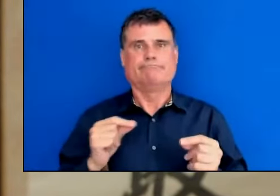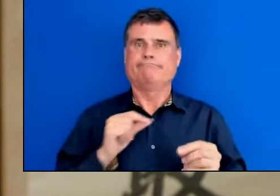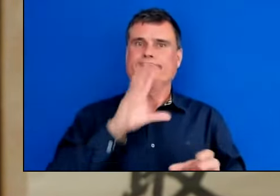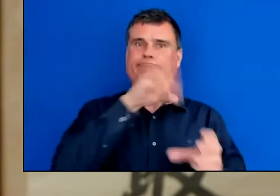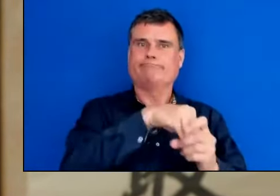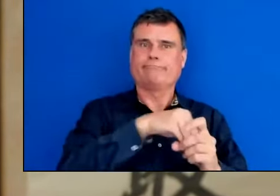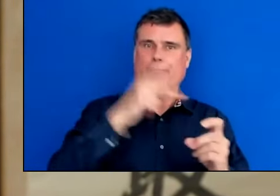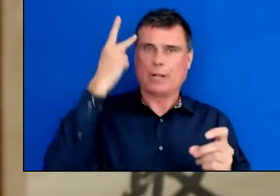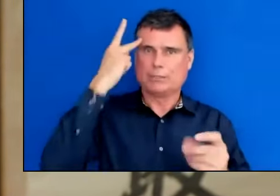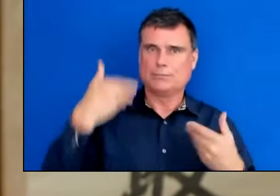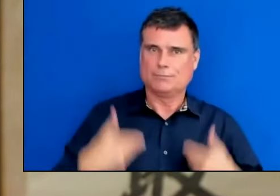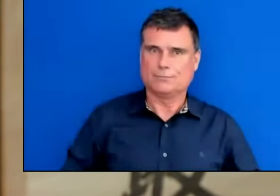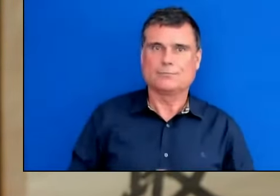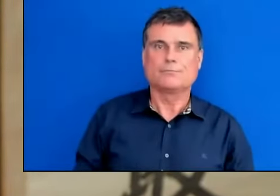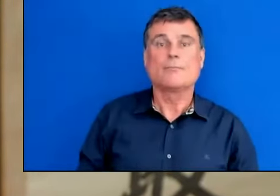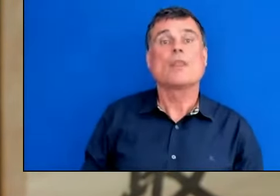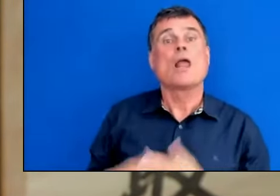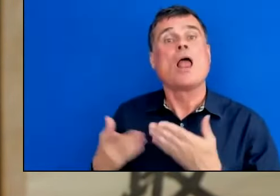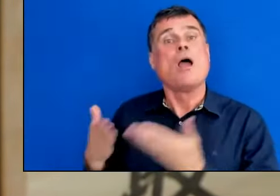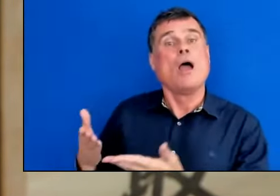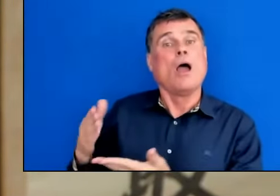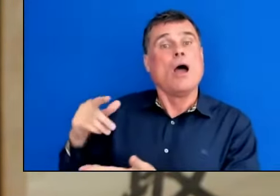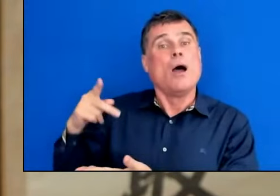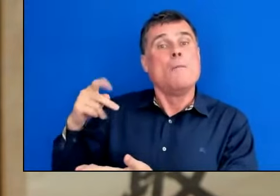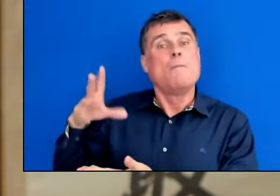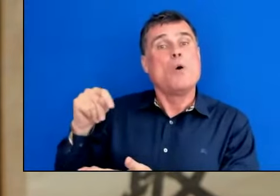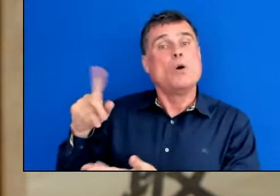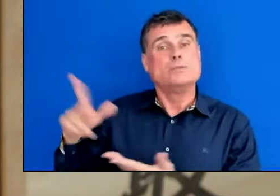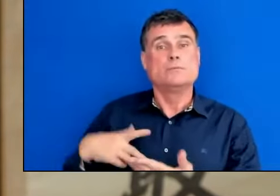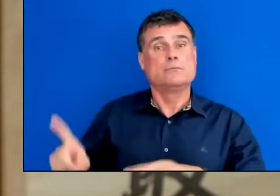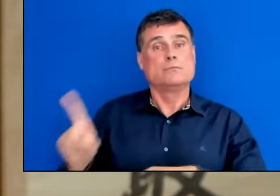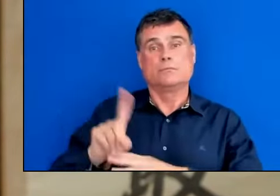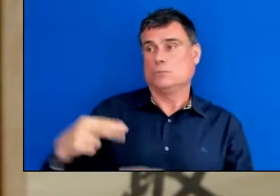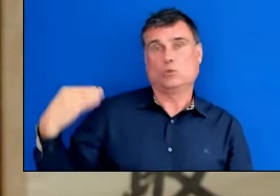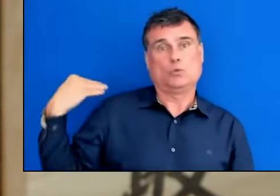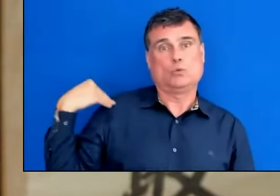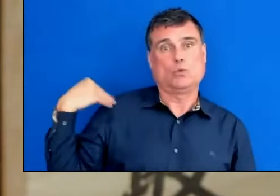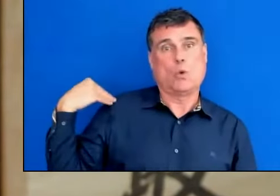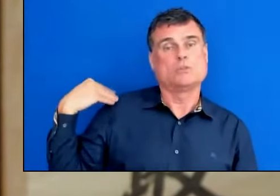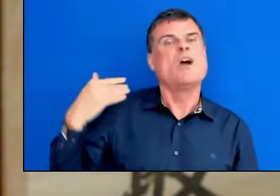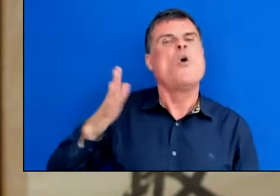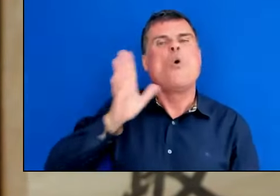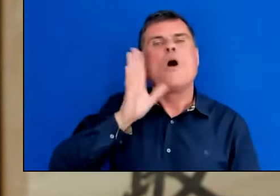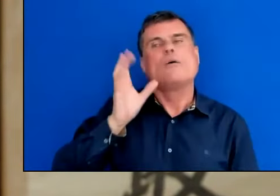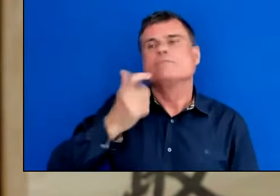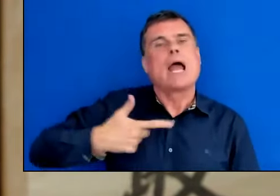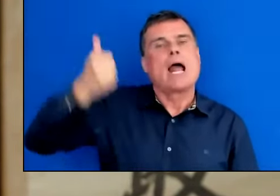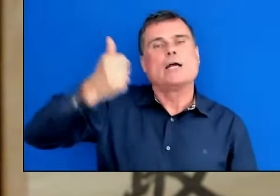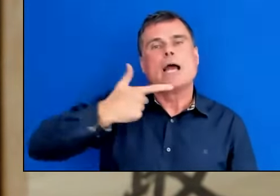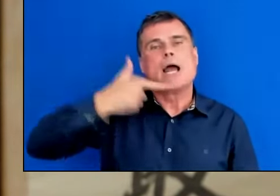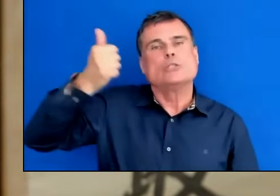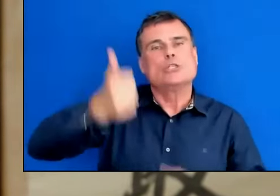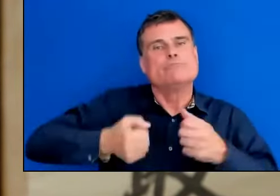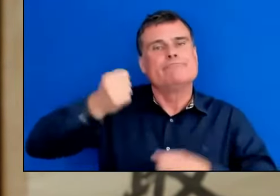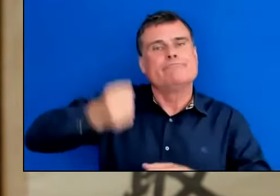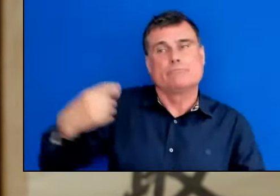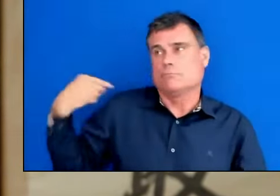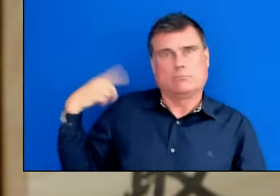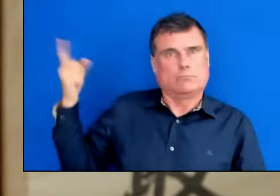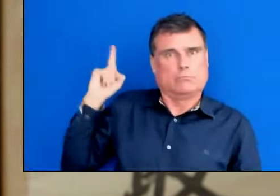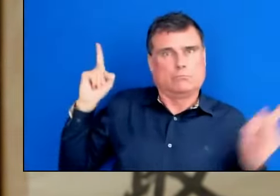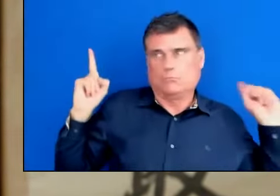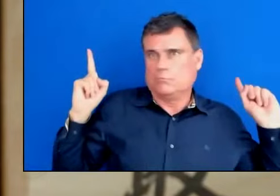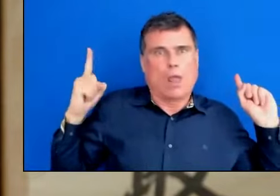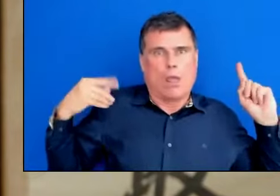And I think about what Mary said, Mary Point said, about standing on the shoulders of our ancestors. And I